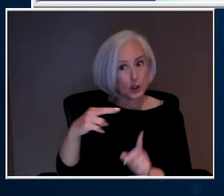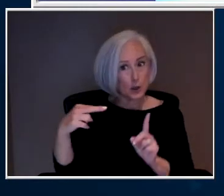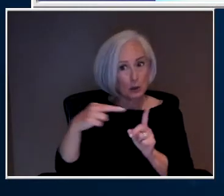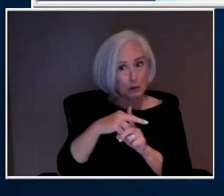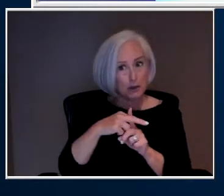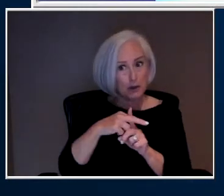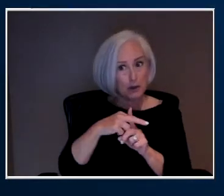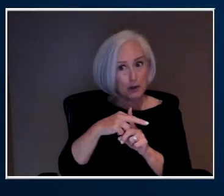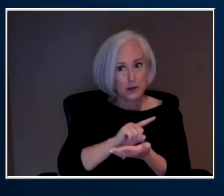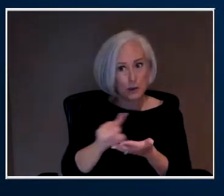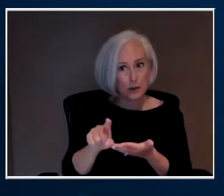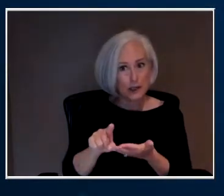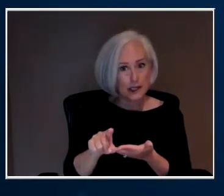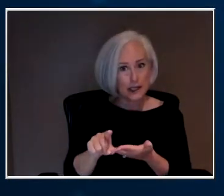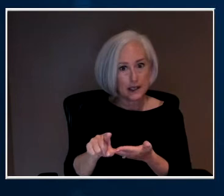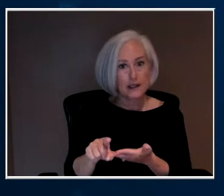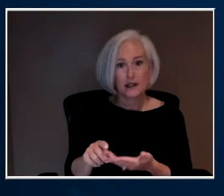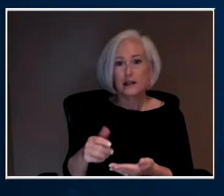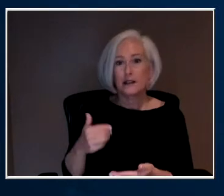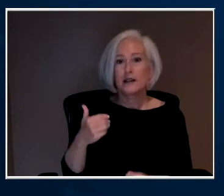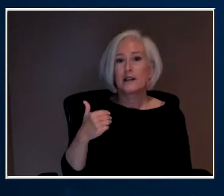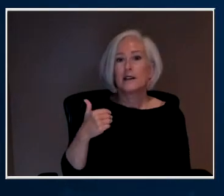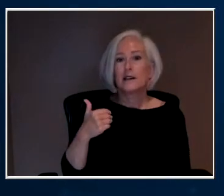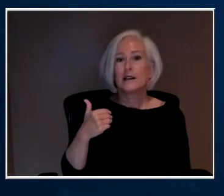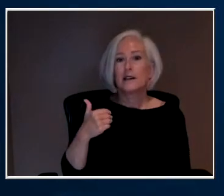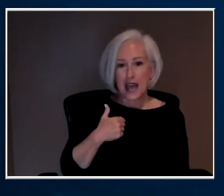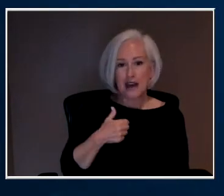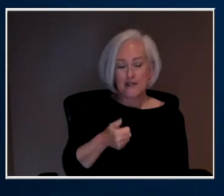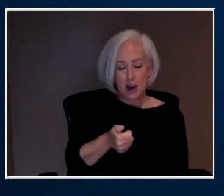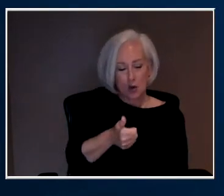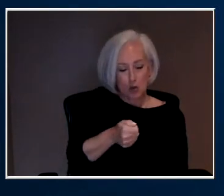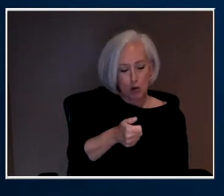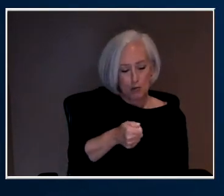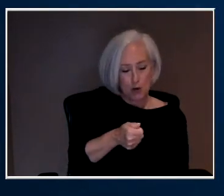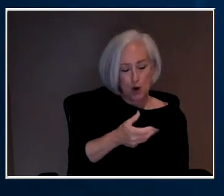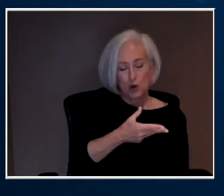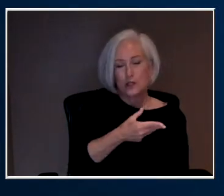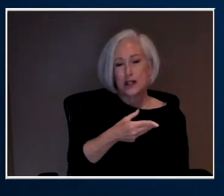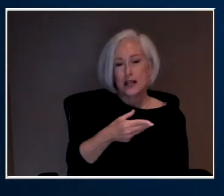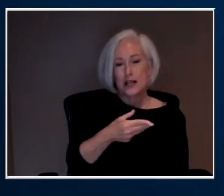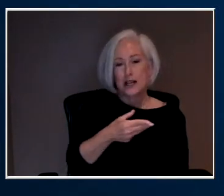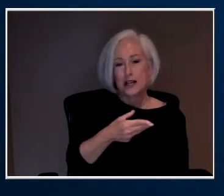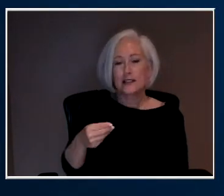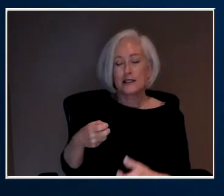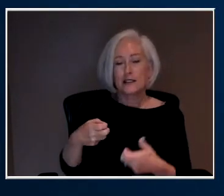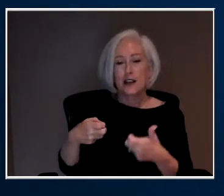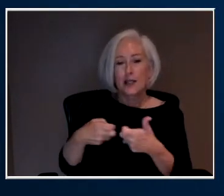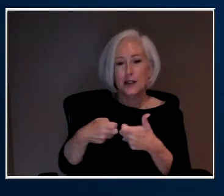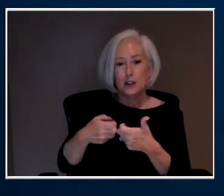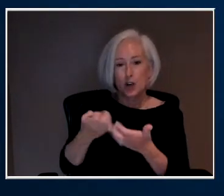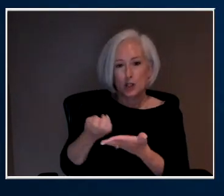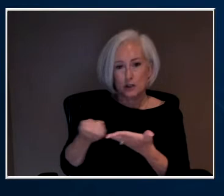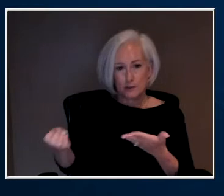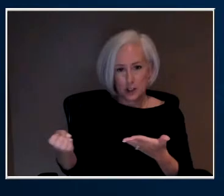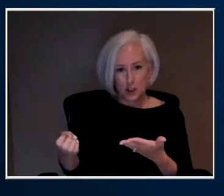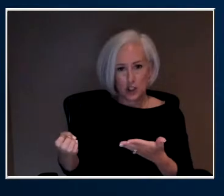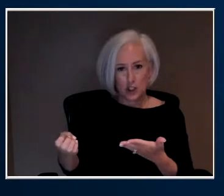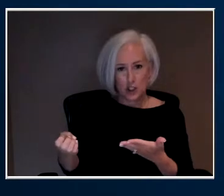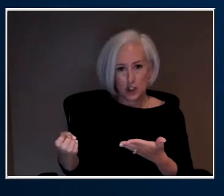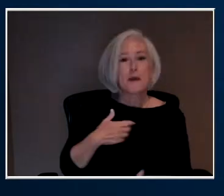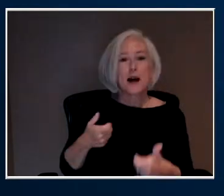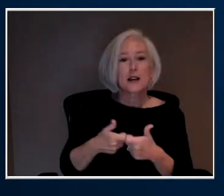There's a charger, and then there's the remote. They work in tandem. But I just leave my charger plugged in all the